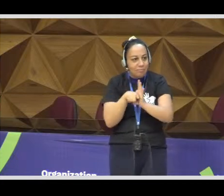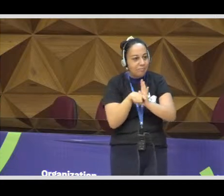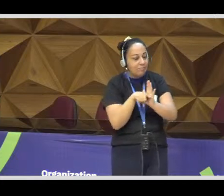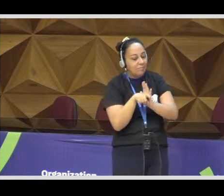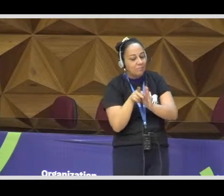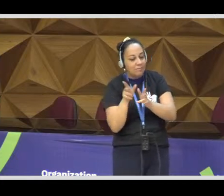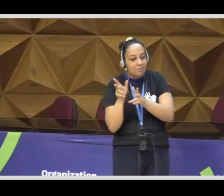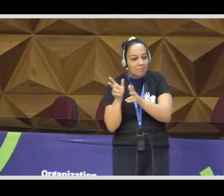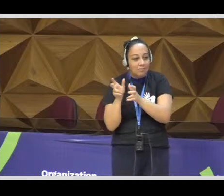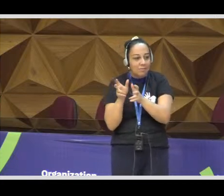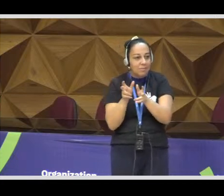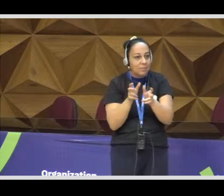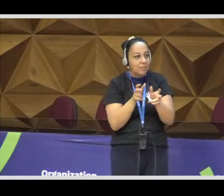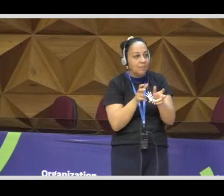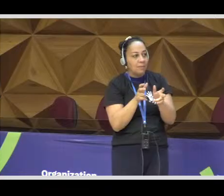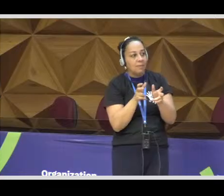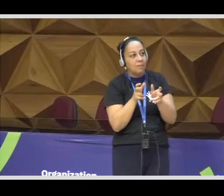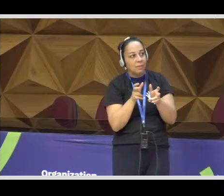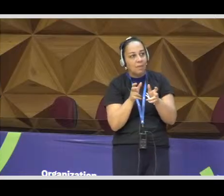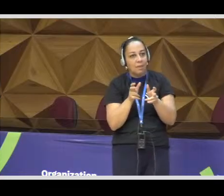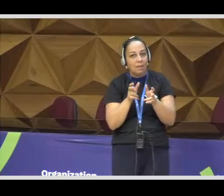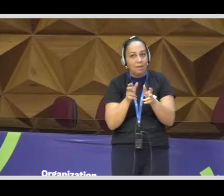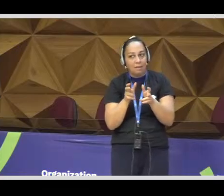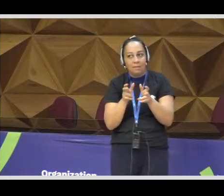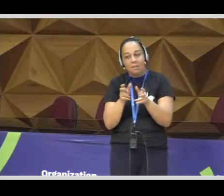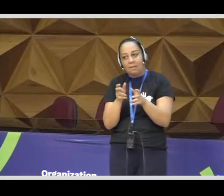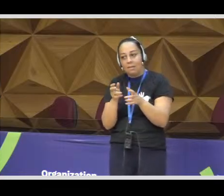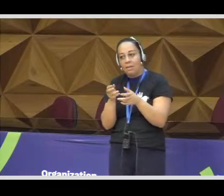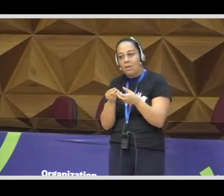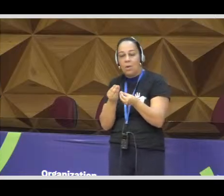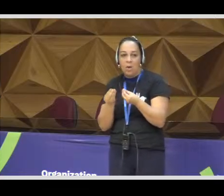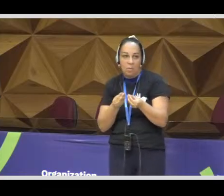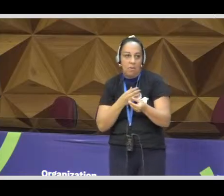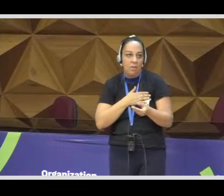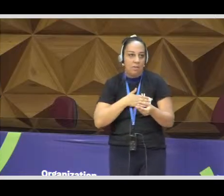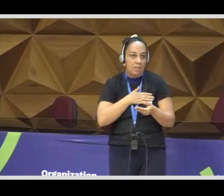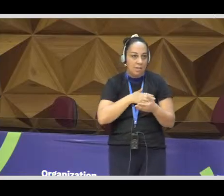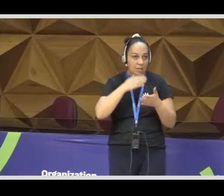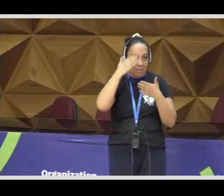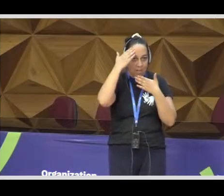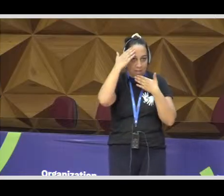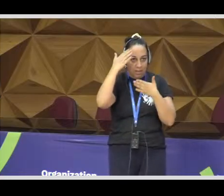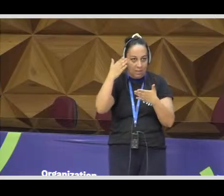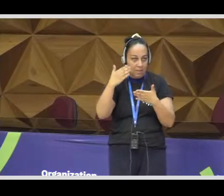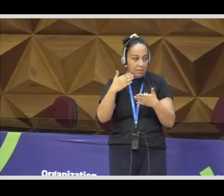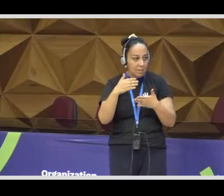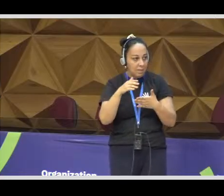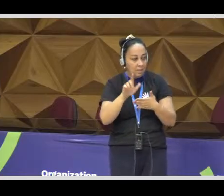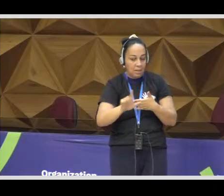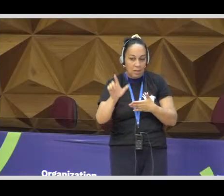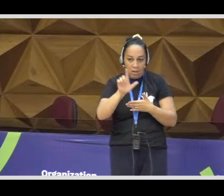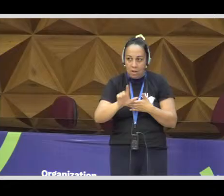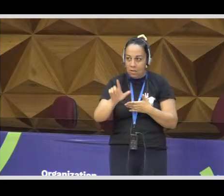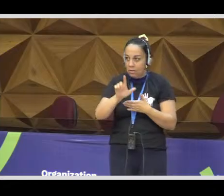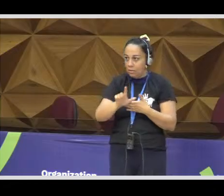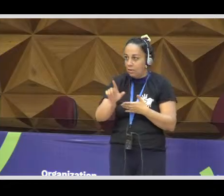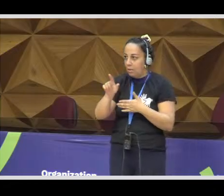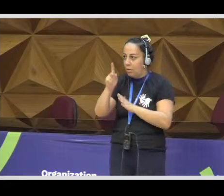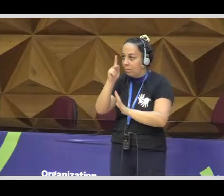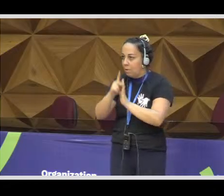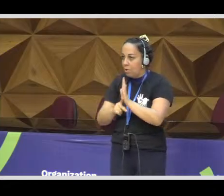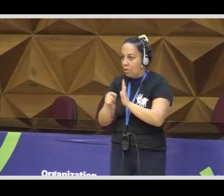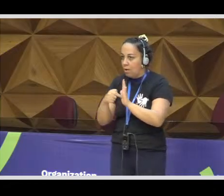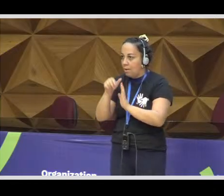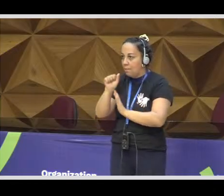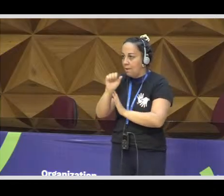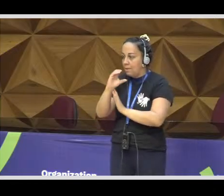like Judy did, we have to also thank the Distinguished Speakers Program from the ACM who supported my